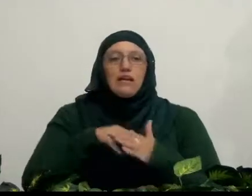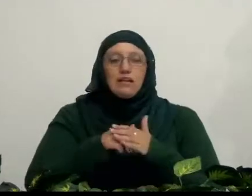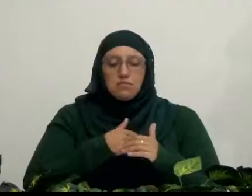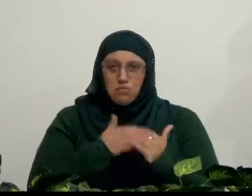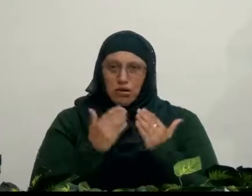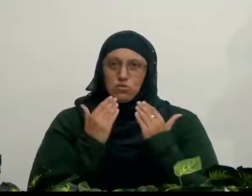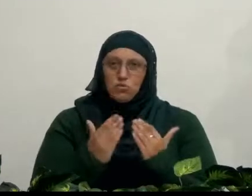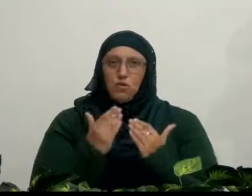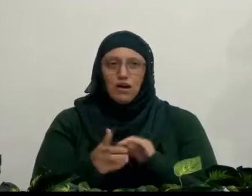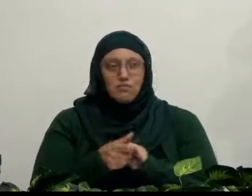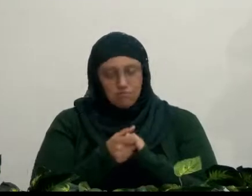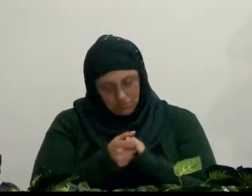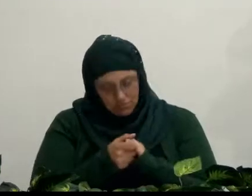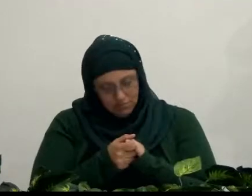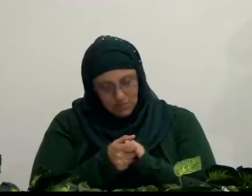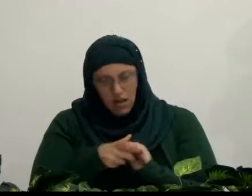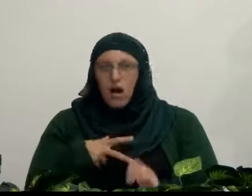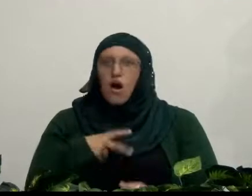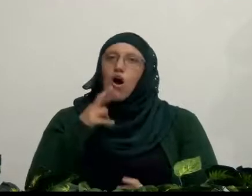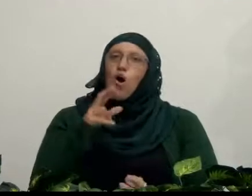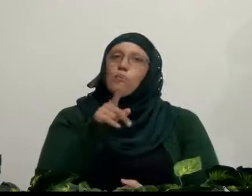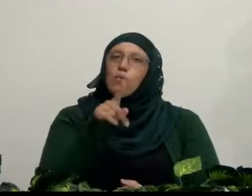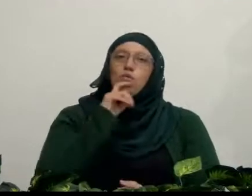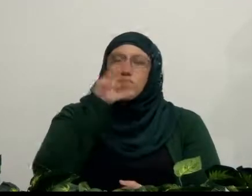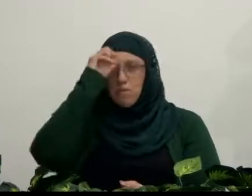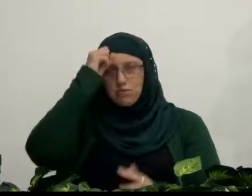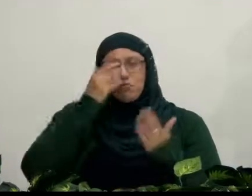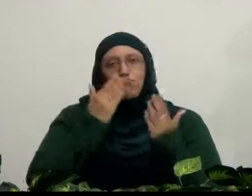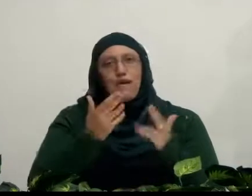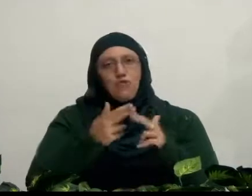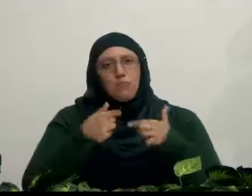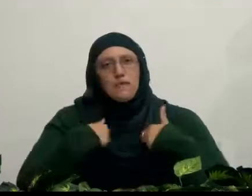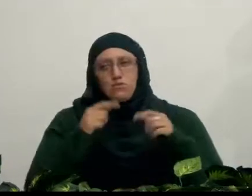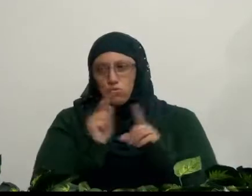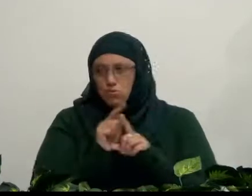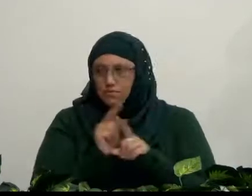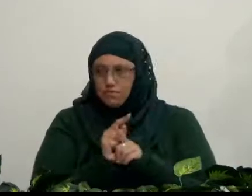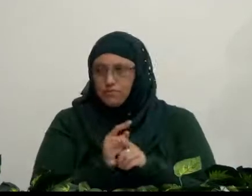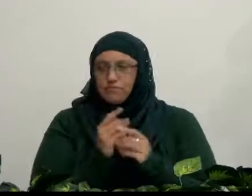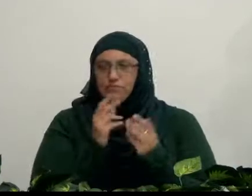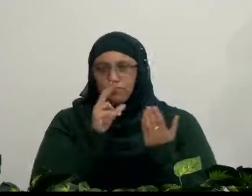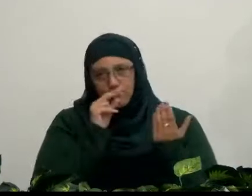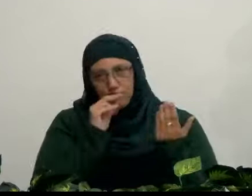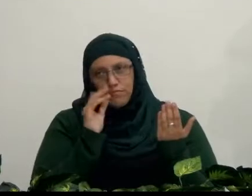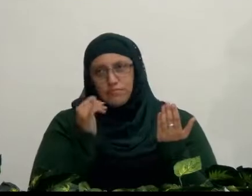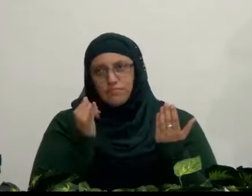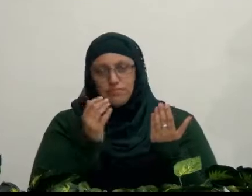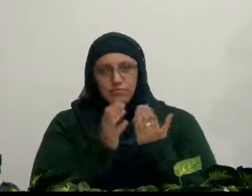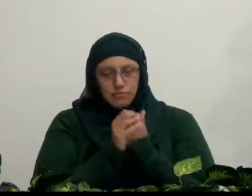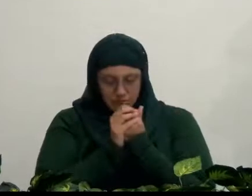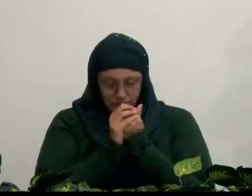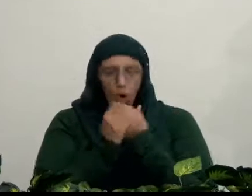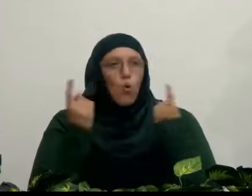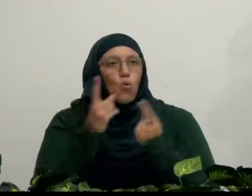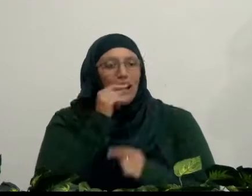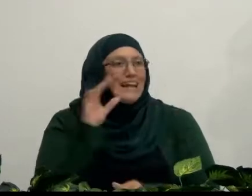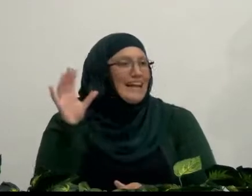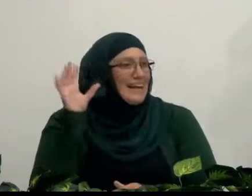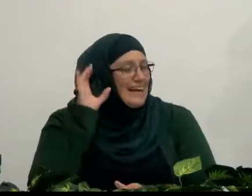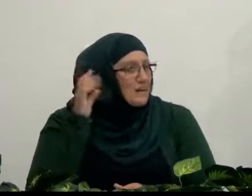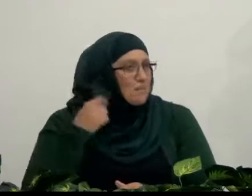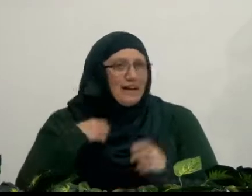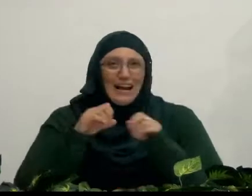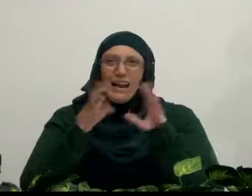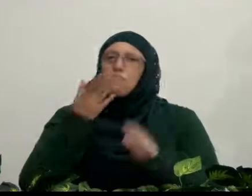you remember me to pray for me as well. Wa khaytuka fillah. Those who can hear me loud and clear,